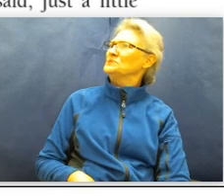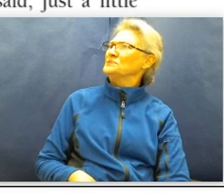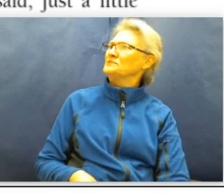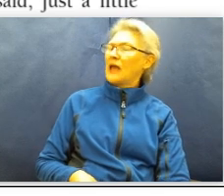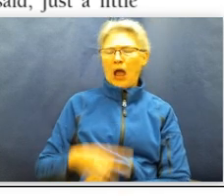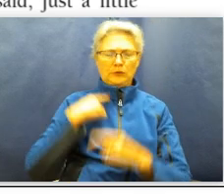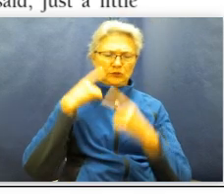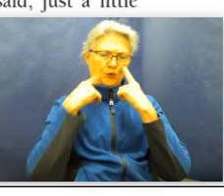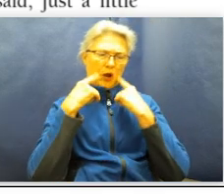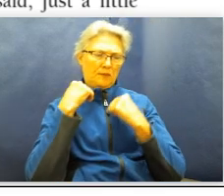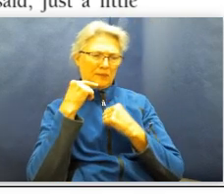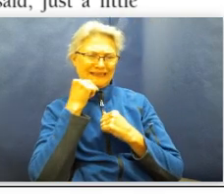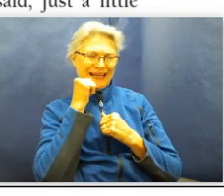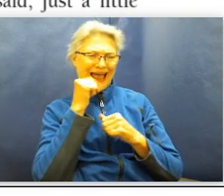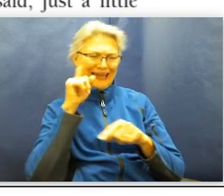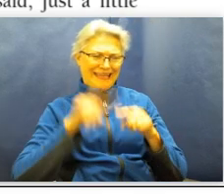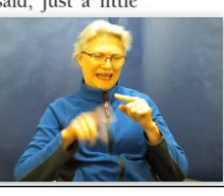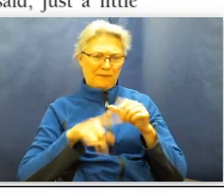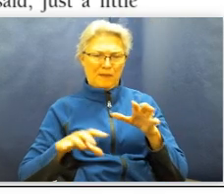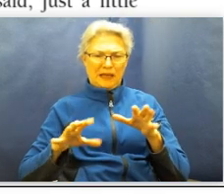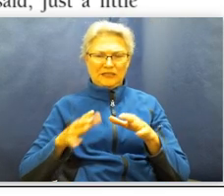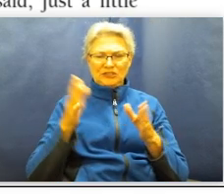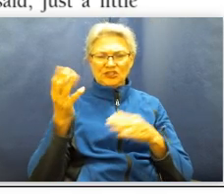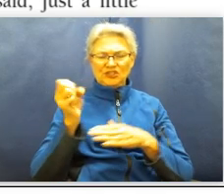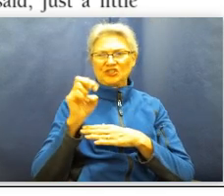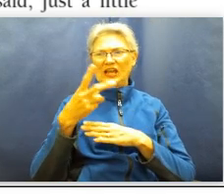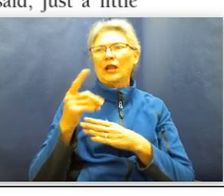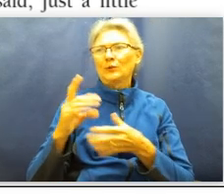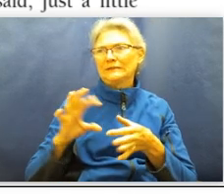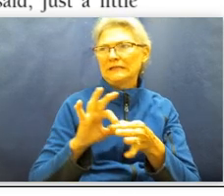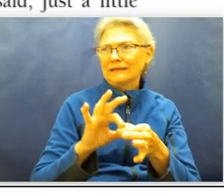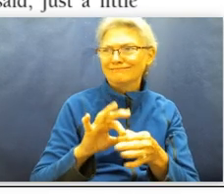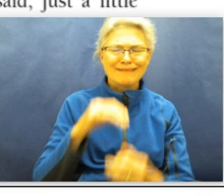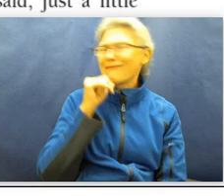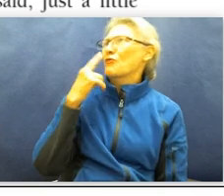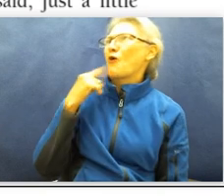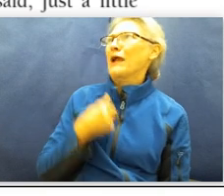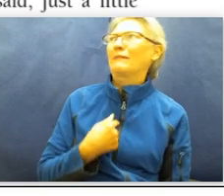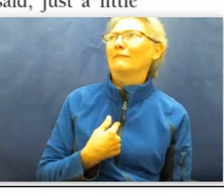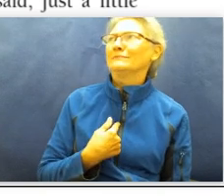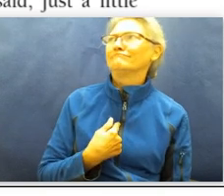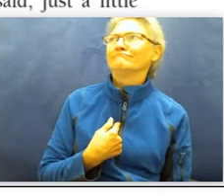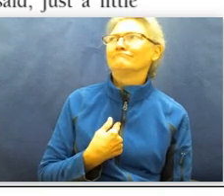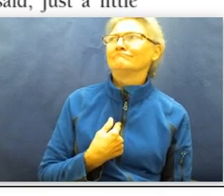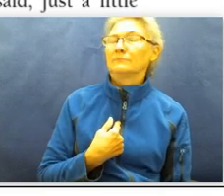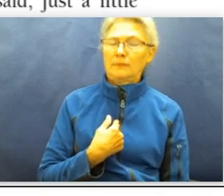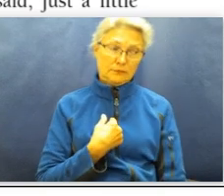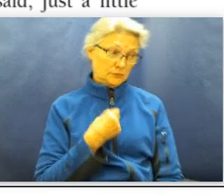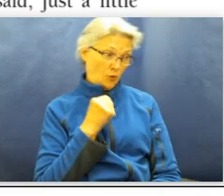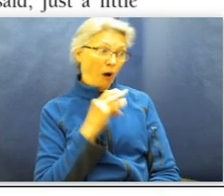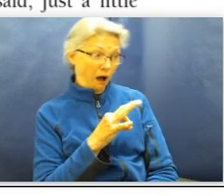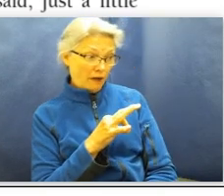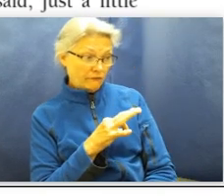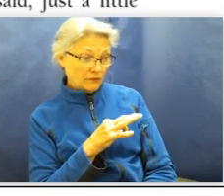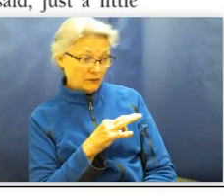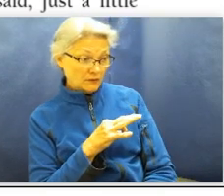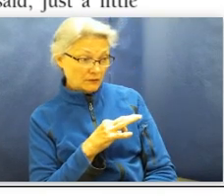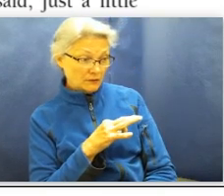I was crying because I can't get my shadow to stick on. Besides, I wasn't crying. It has come off?